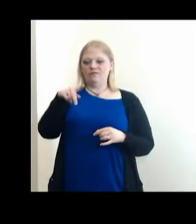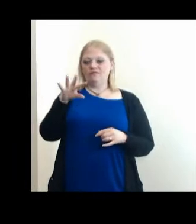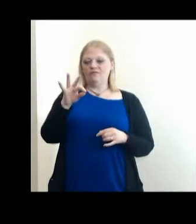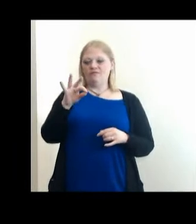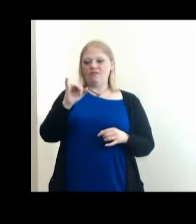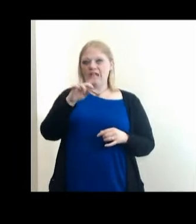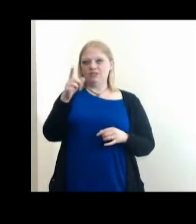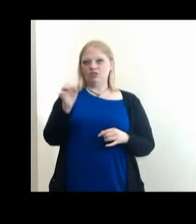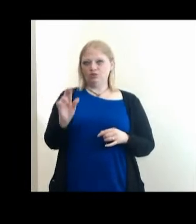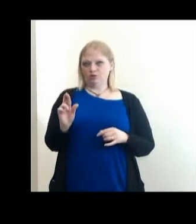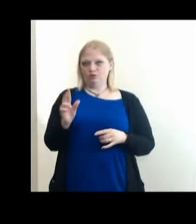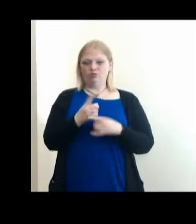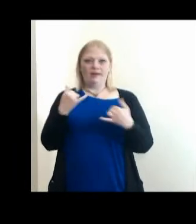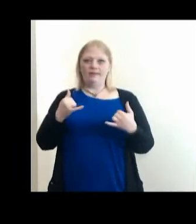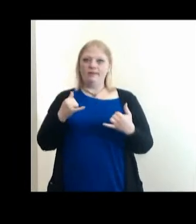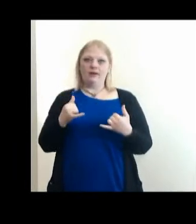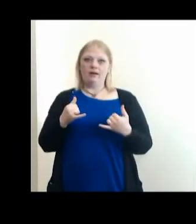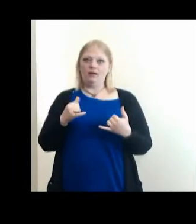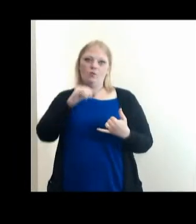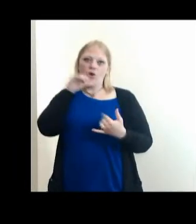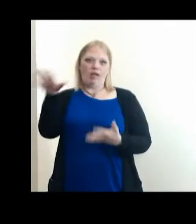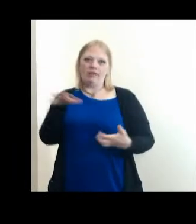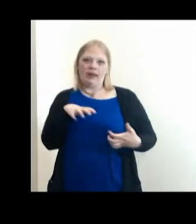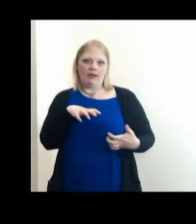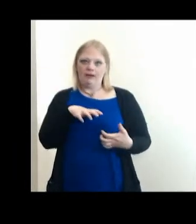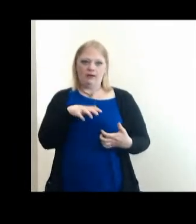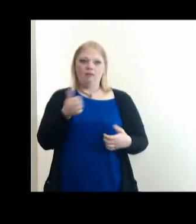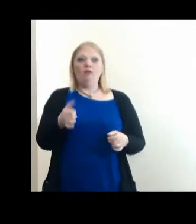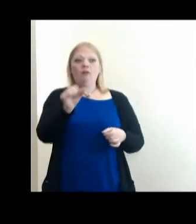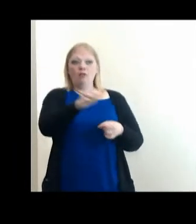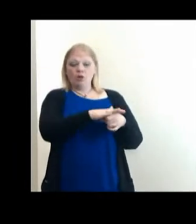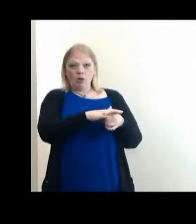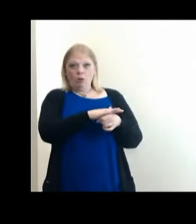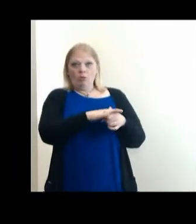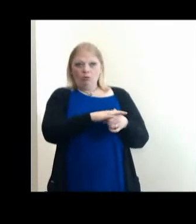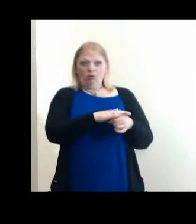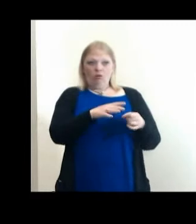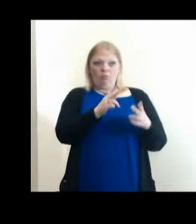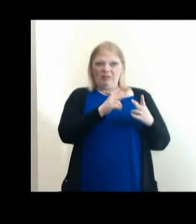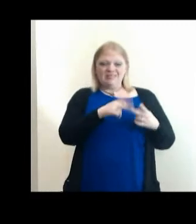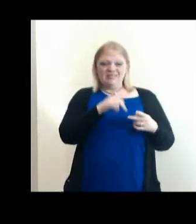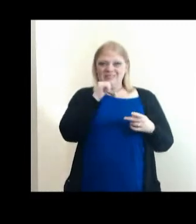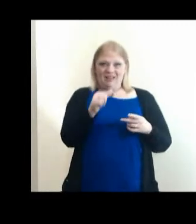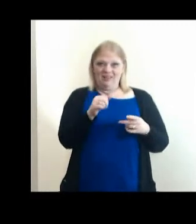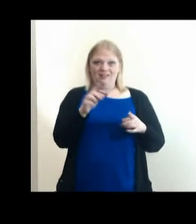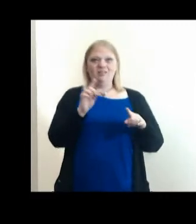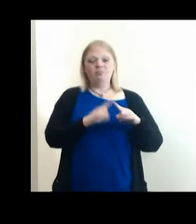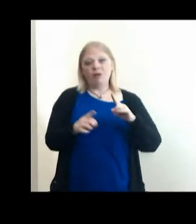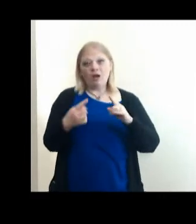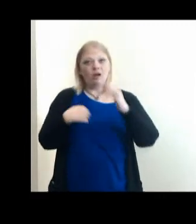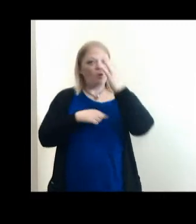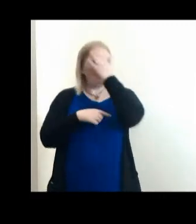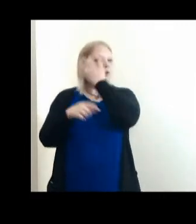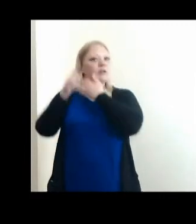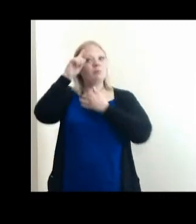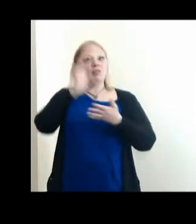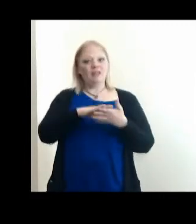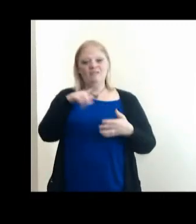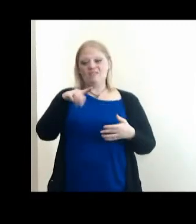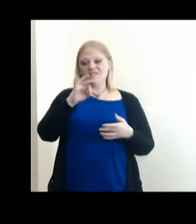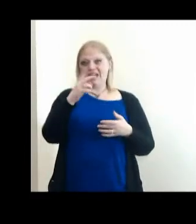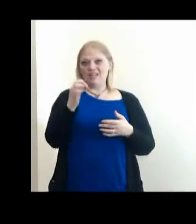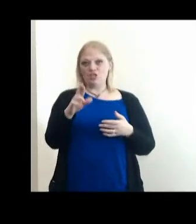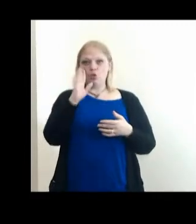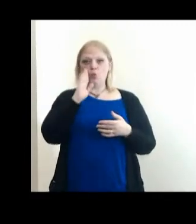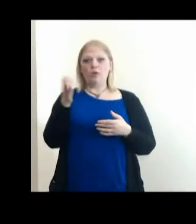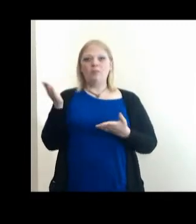and right now we are not getting them. Other local pharmacists, healthcare centers are not, but we do believe that the Pfizer is being delivered to the